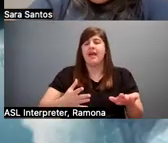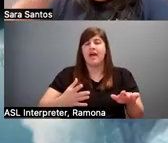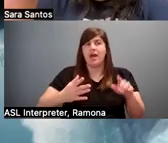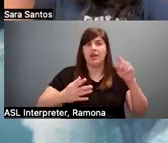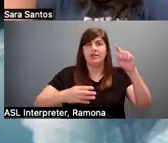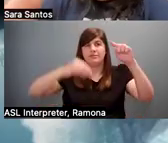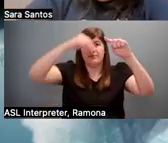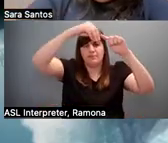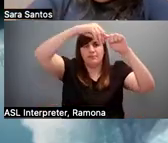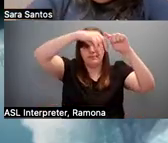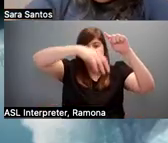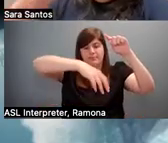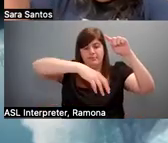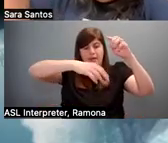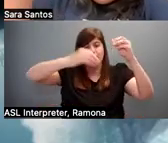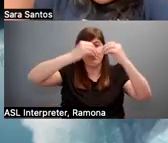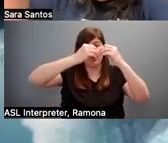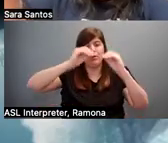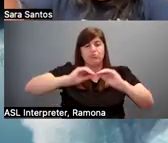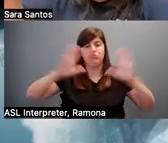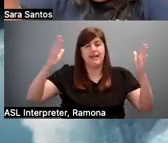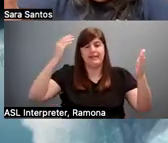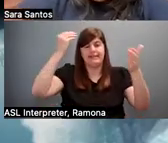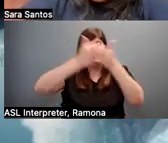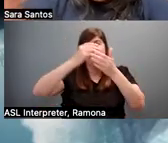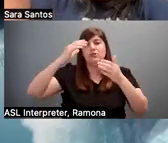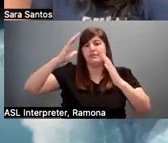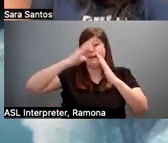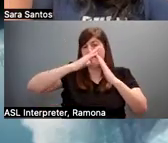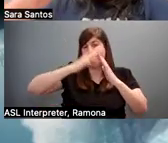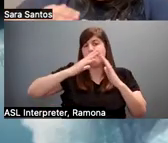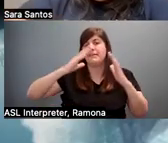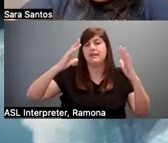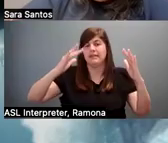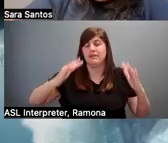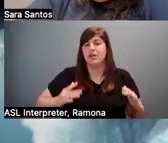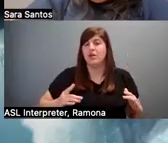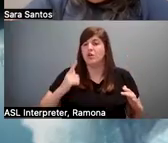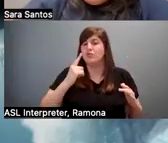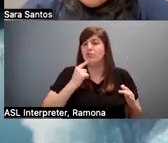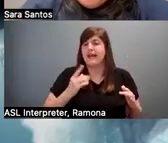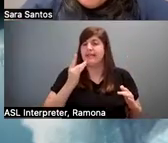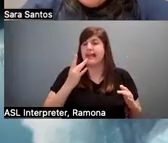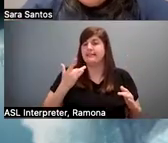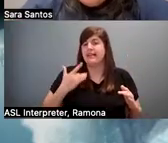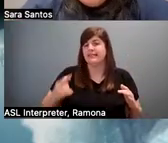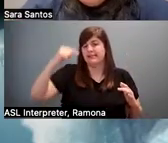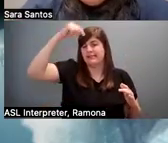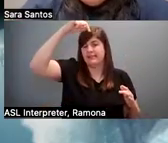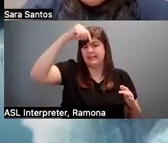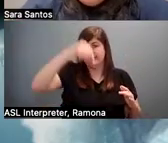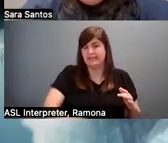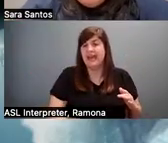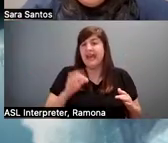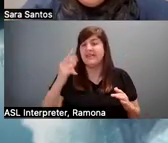far down, and blue light, I think, attenuates faster, whereas red light goes all the way down. So usually if you